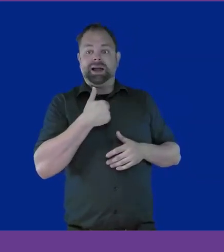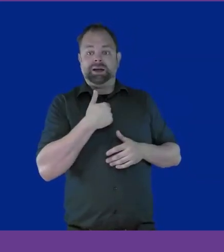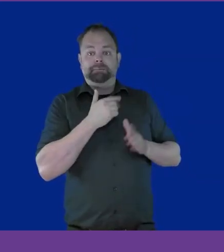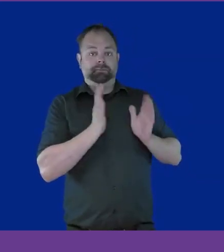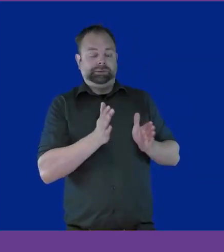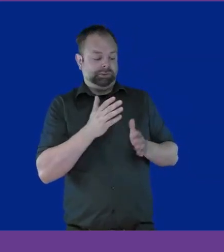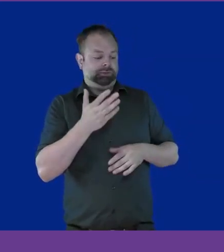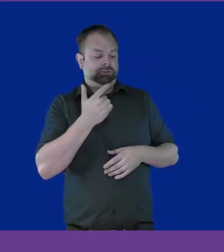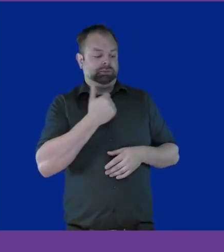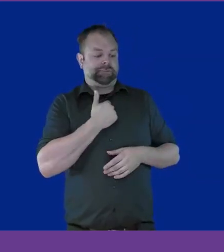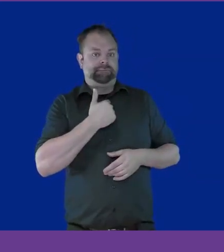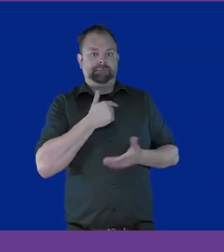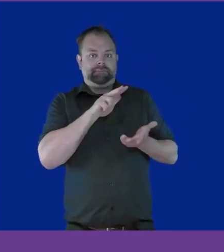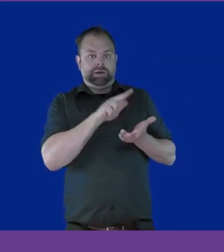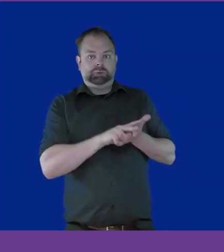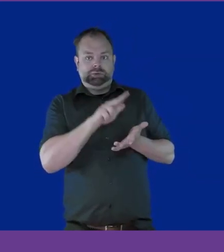actually handle it myself.